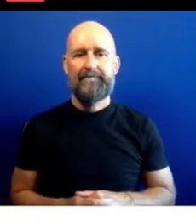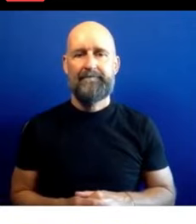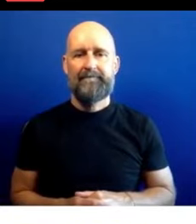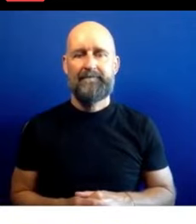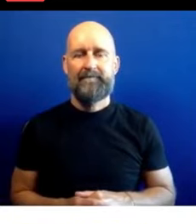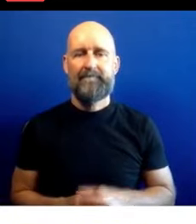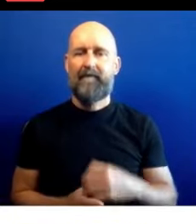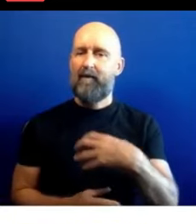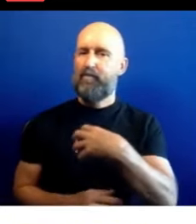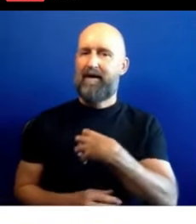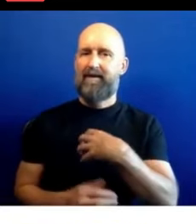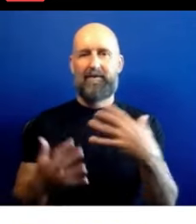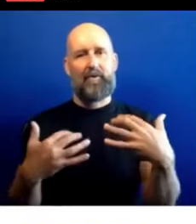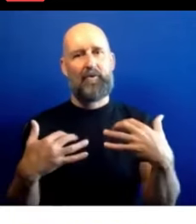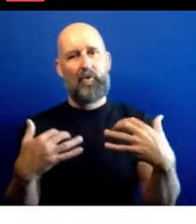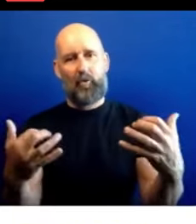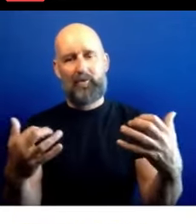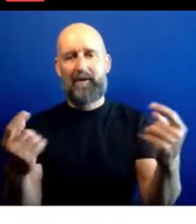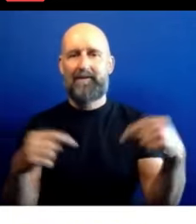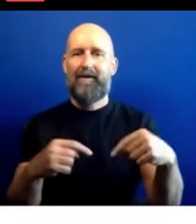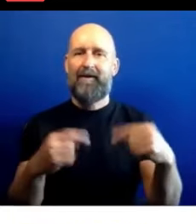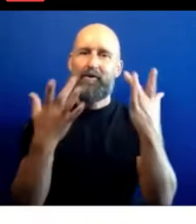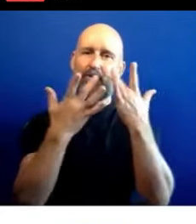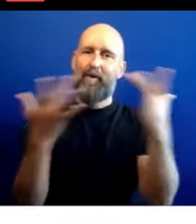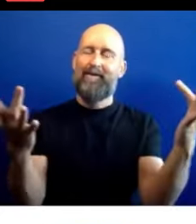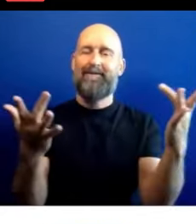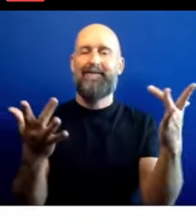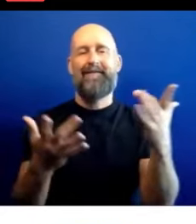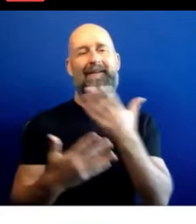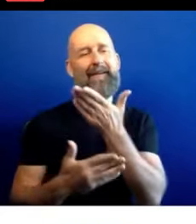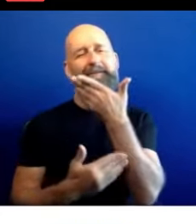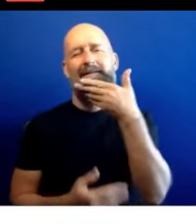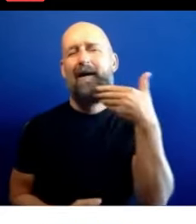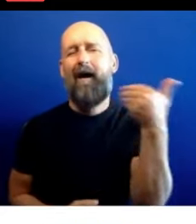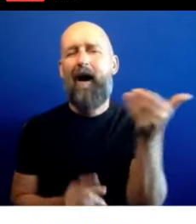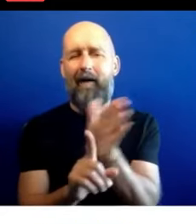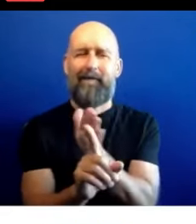President, Congress, or as we say in show business, darlings.